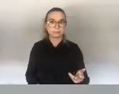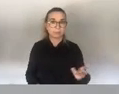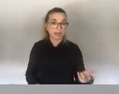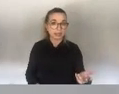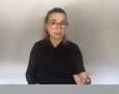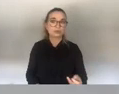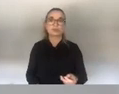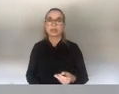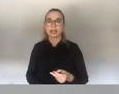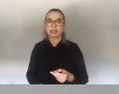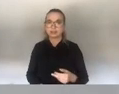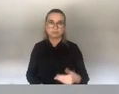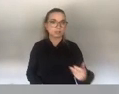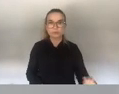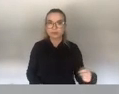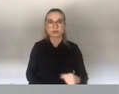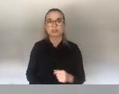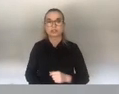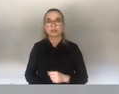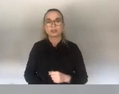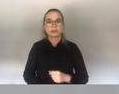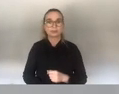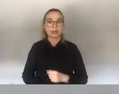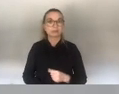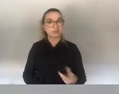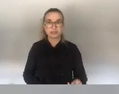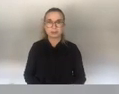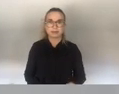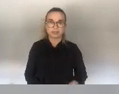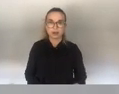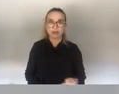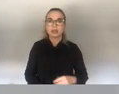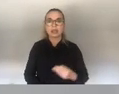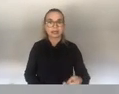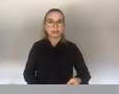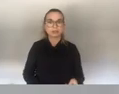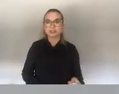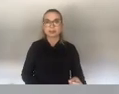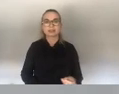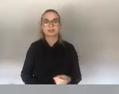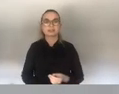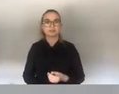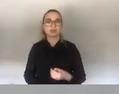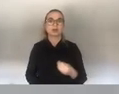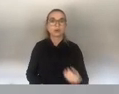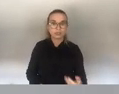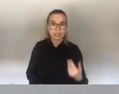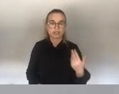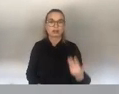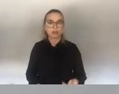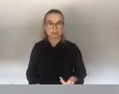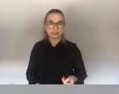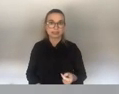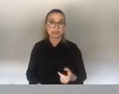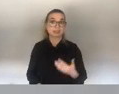single-seat package would suit a single psychologist who's perhaps curious about VR, and it includes some access to the VR